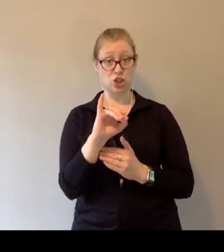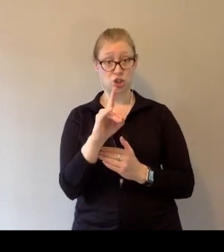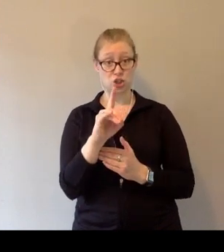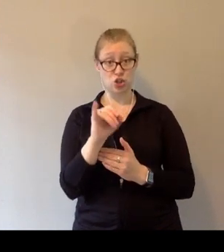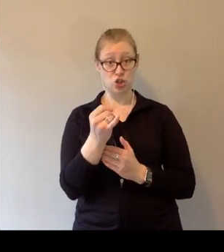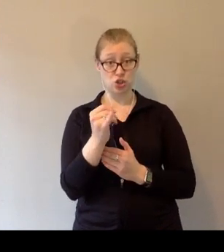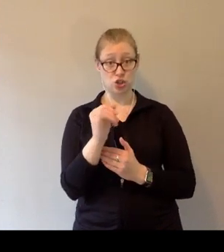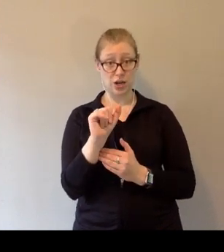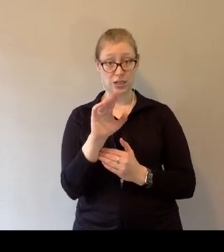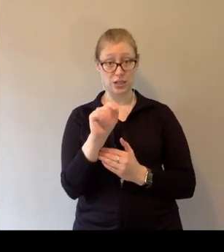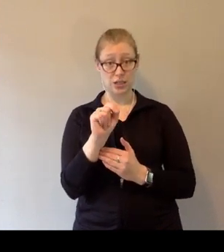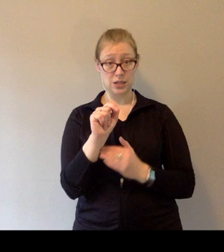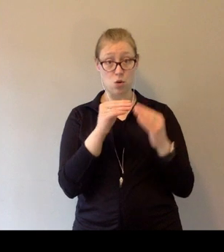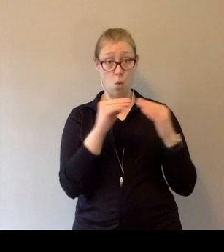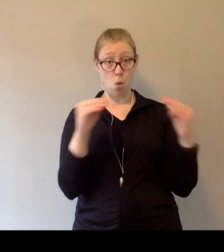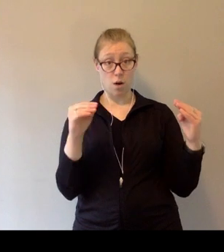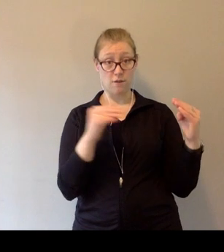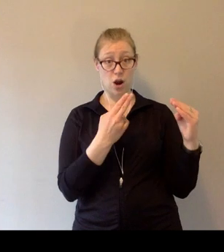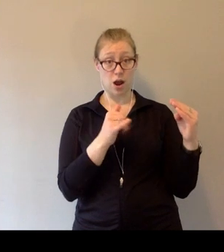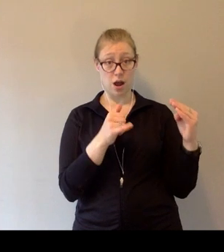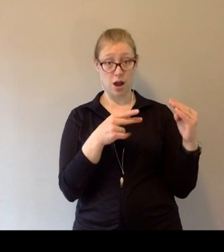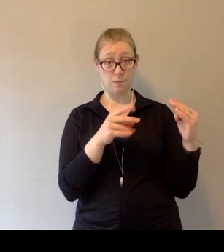and tangent of theta